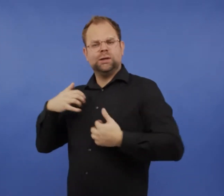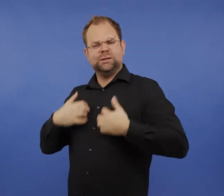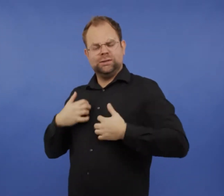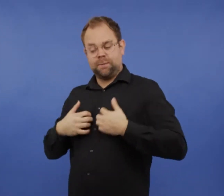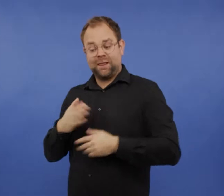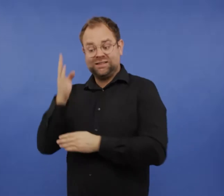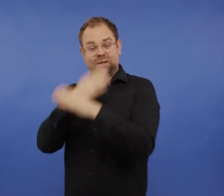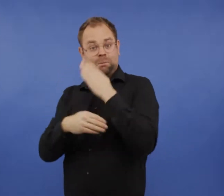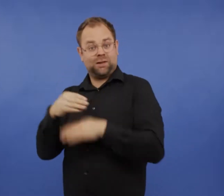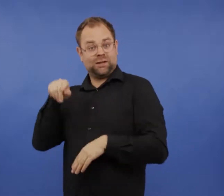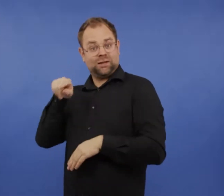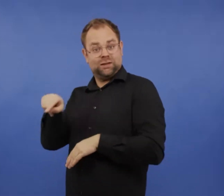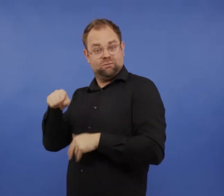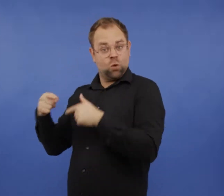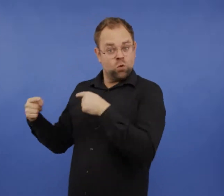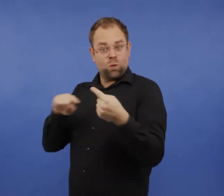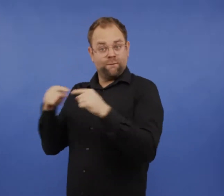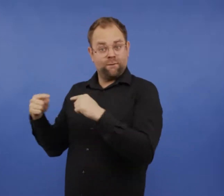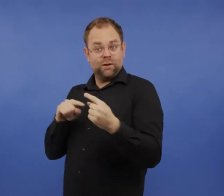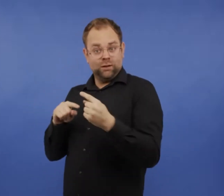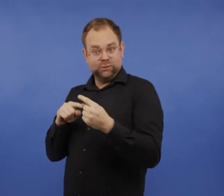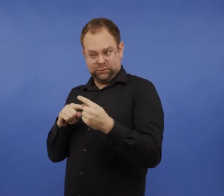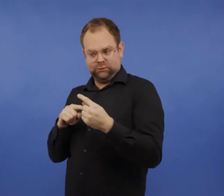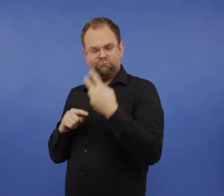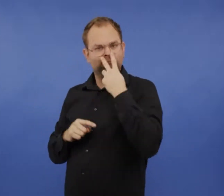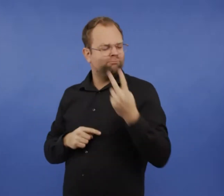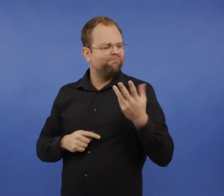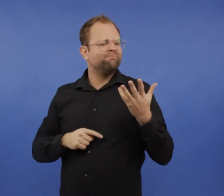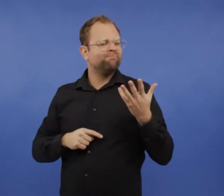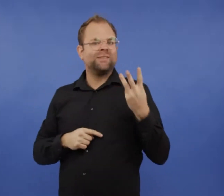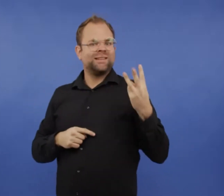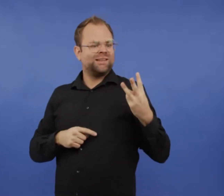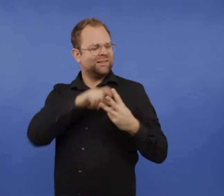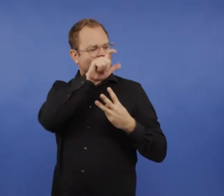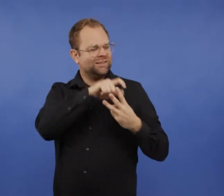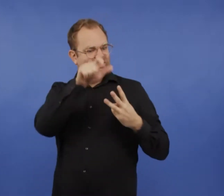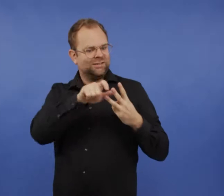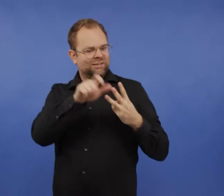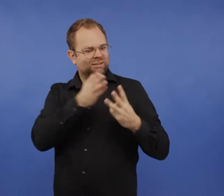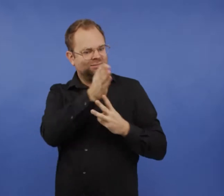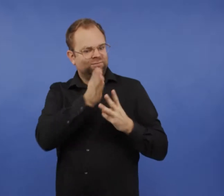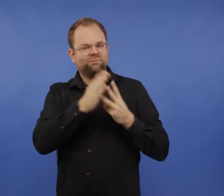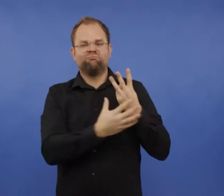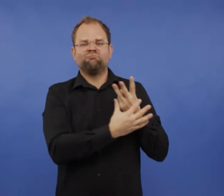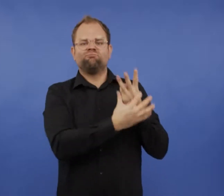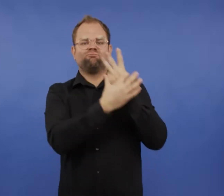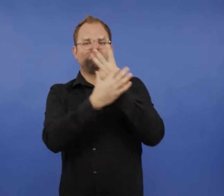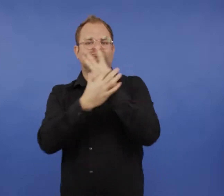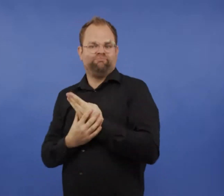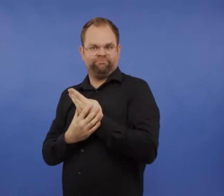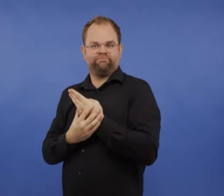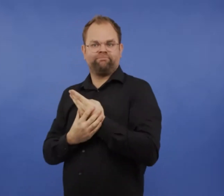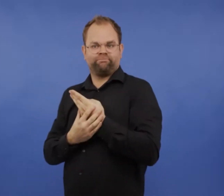who participated. So to help us move the conversation forward, we have 4 speakers